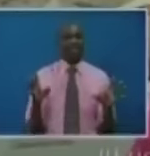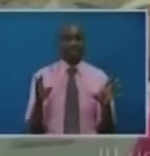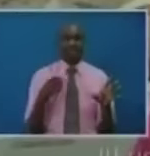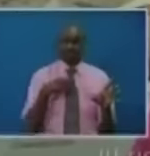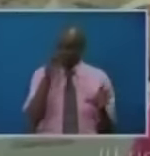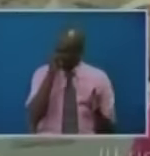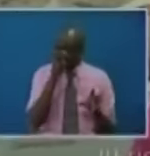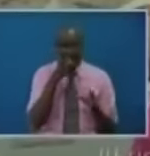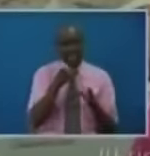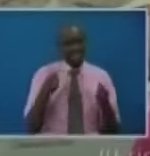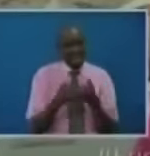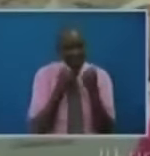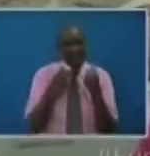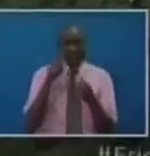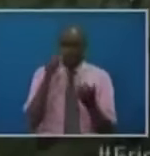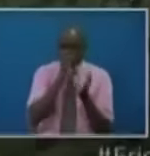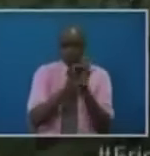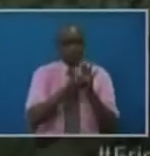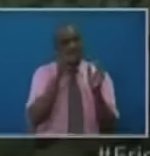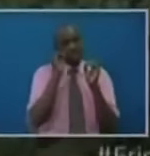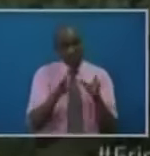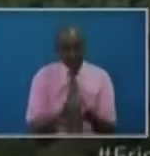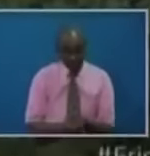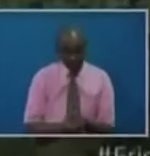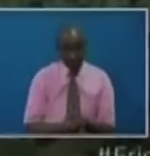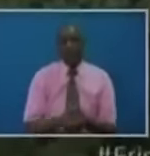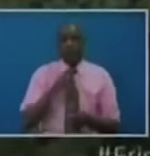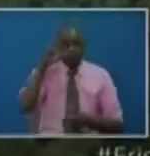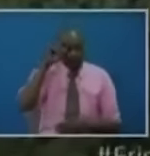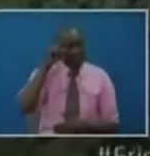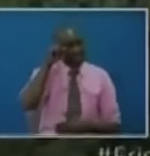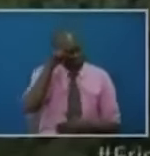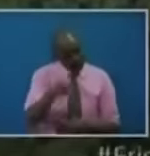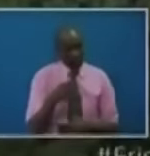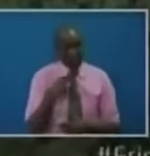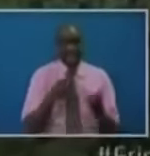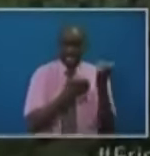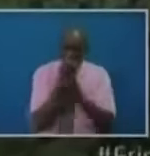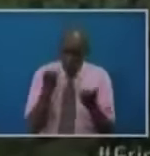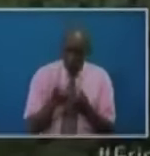don't see anything like that in the Constitution. Time and again, Mombasa has cited